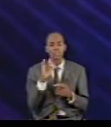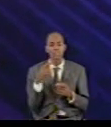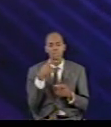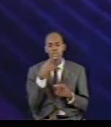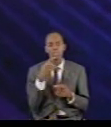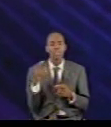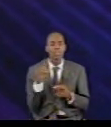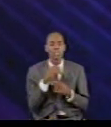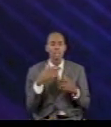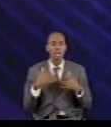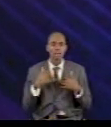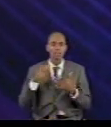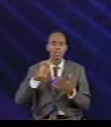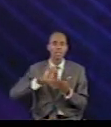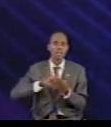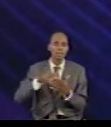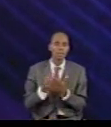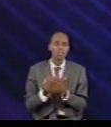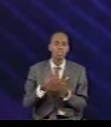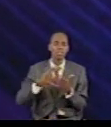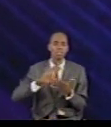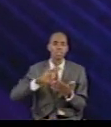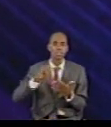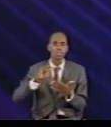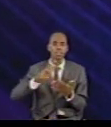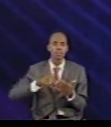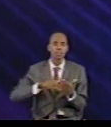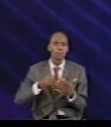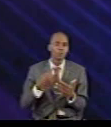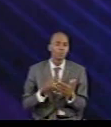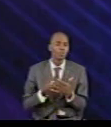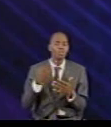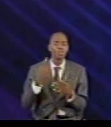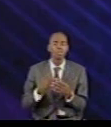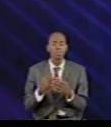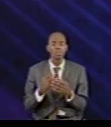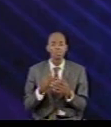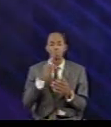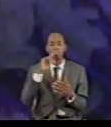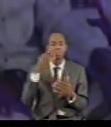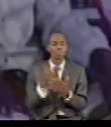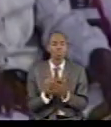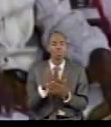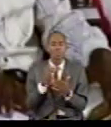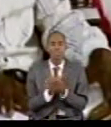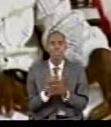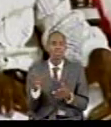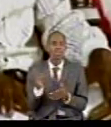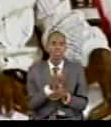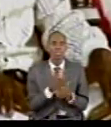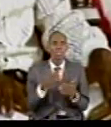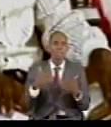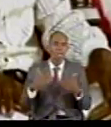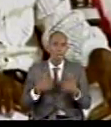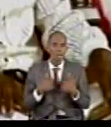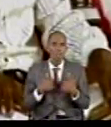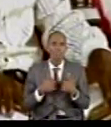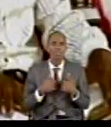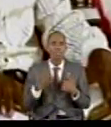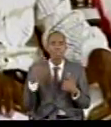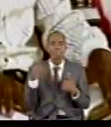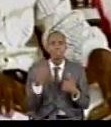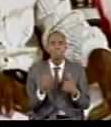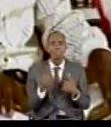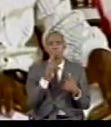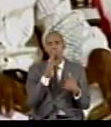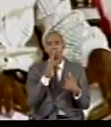of transformation that we expect from those who are saved? Do they have the genuine